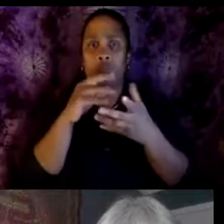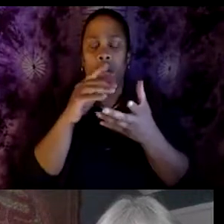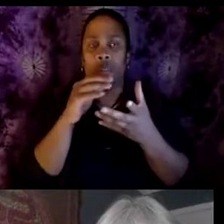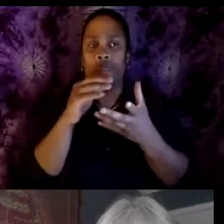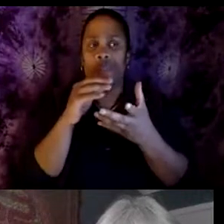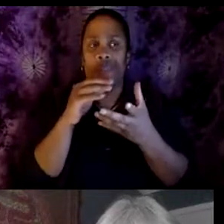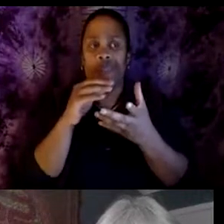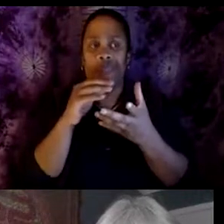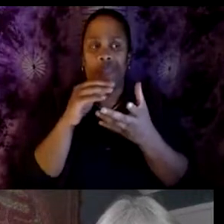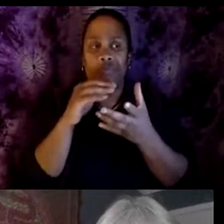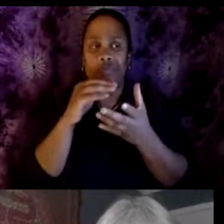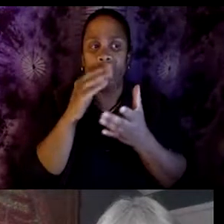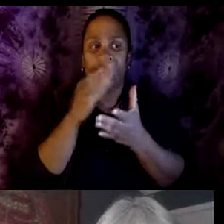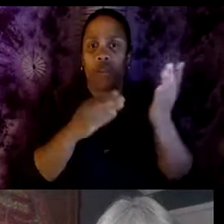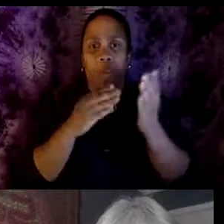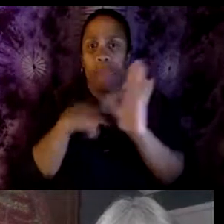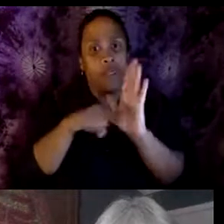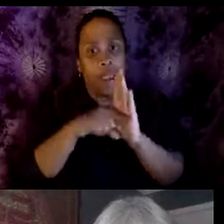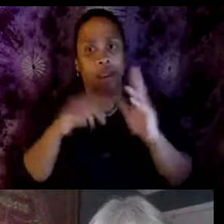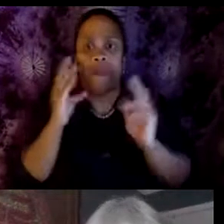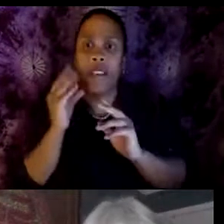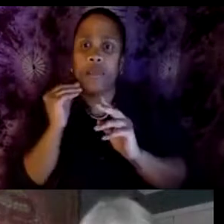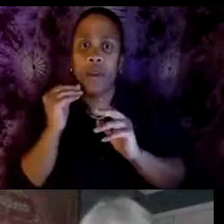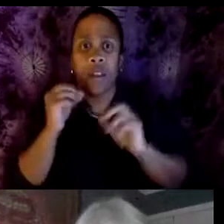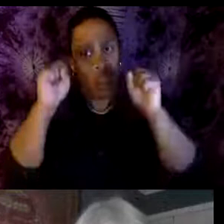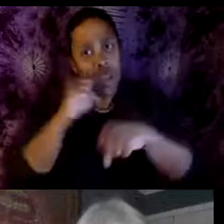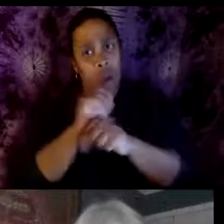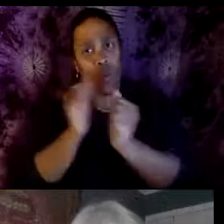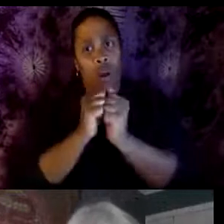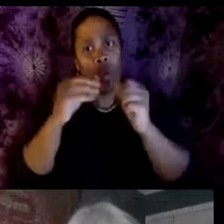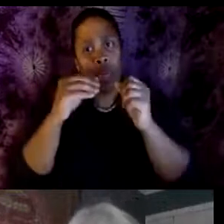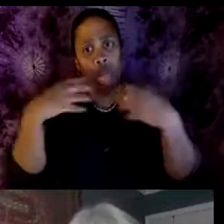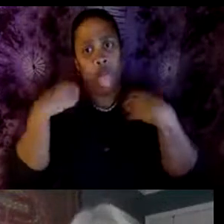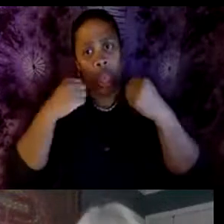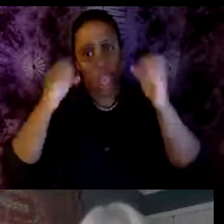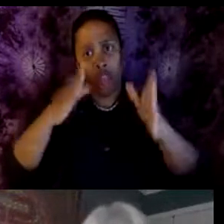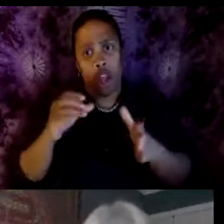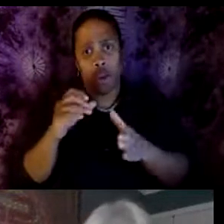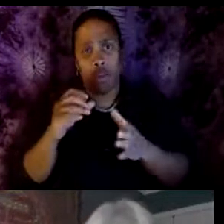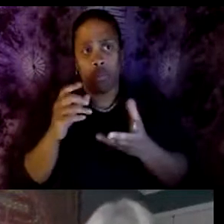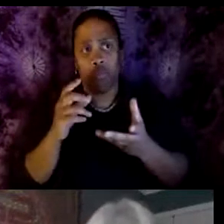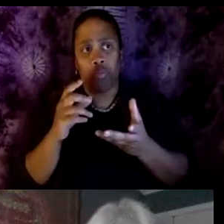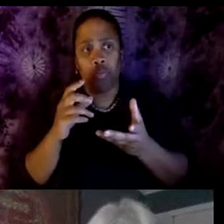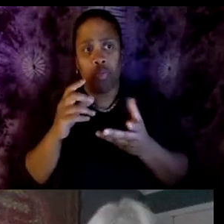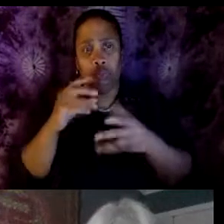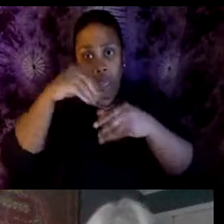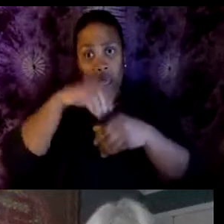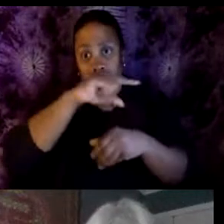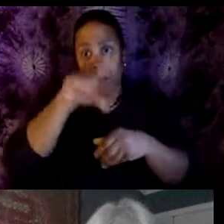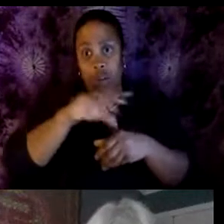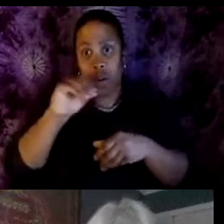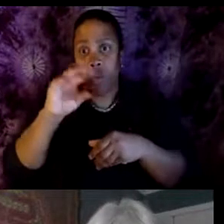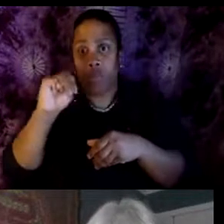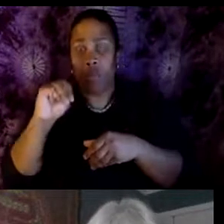healer in this room or in this Zoom in order to really reconfigure energy so that you attract what you